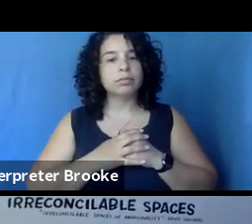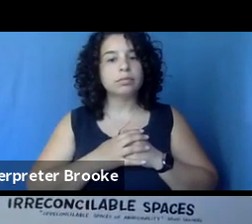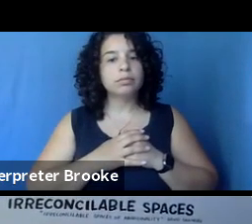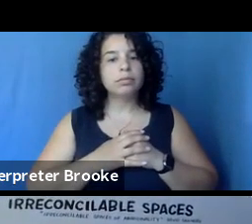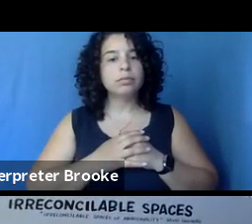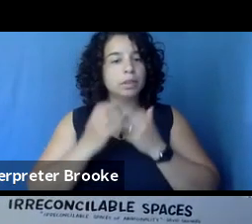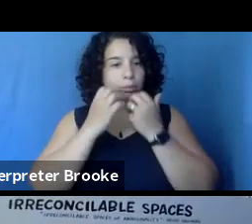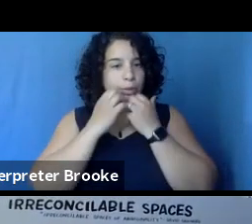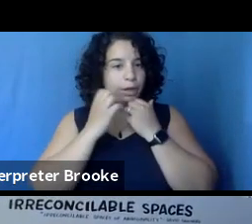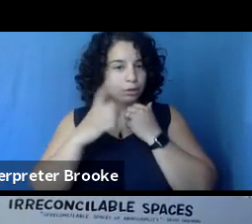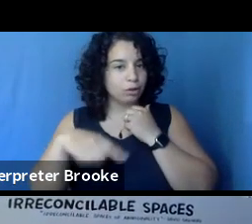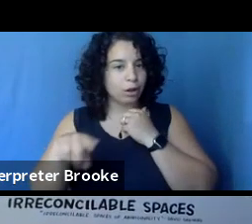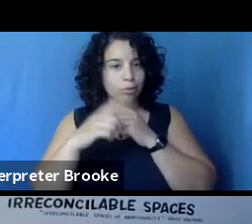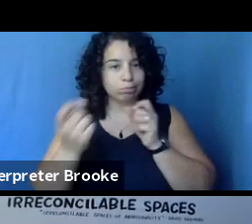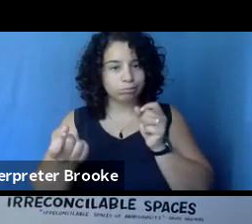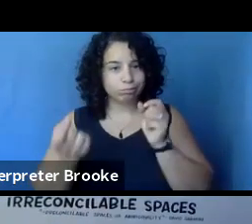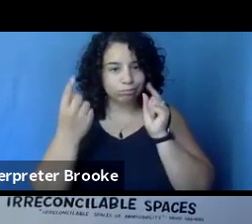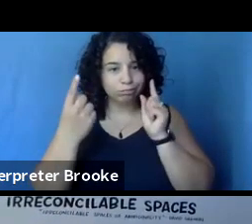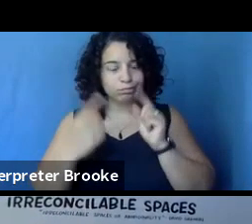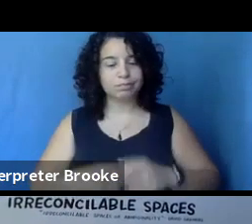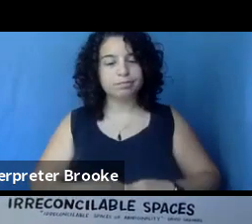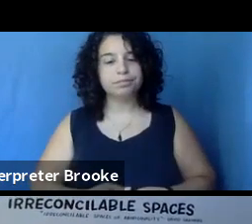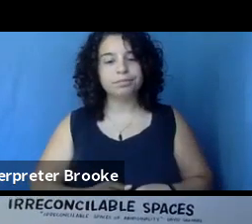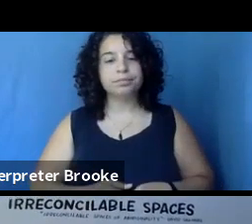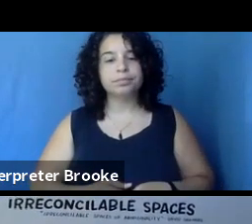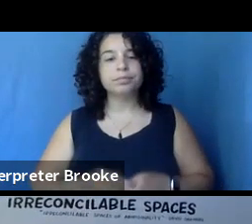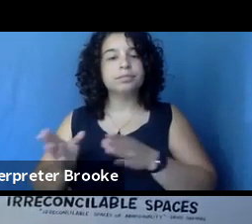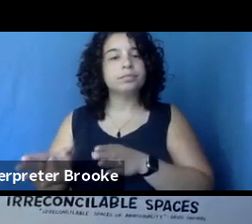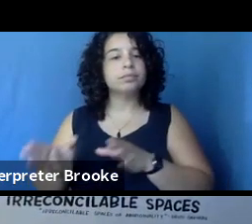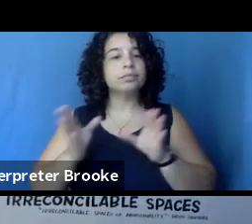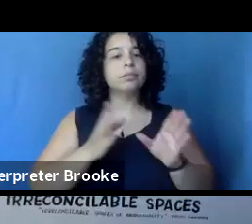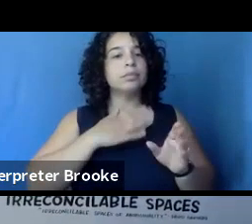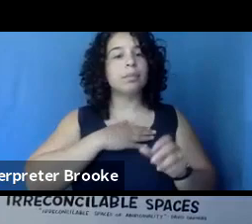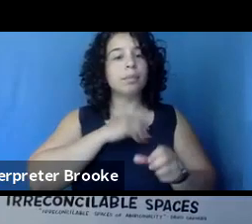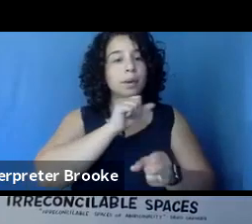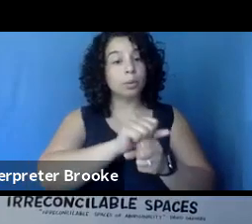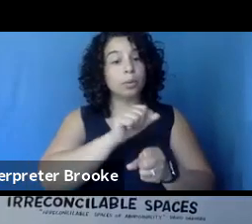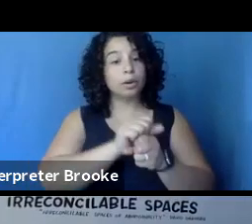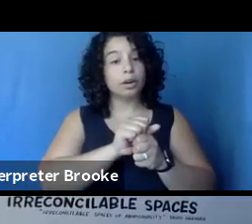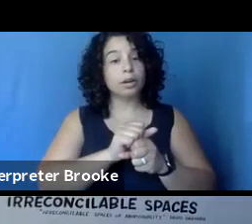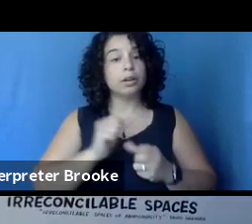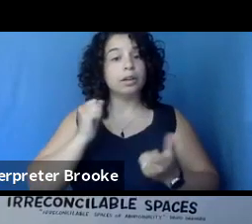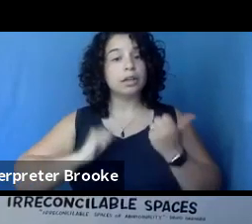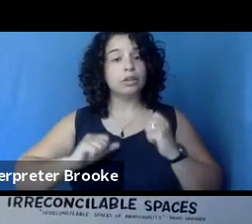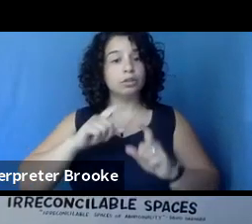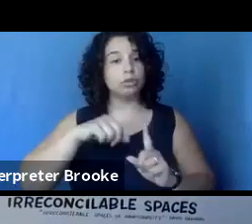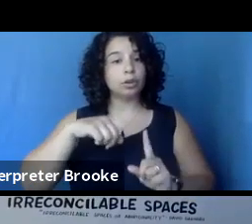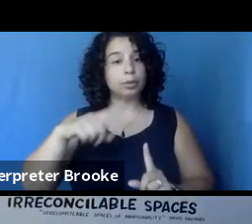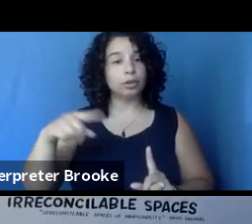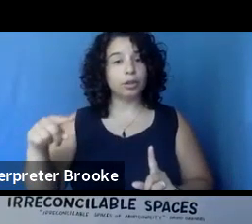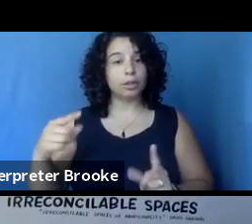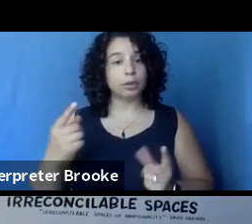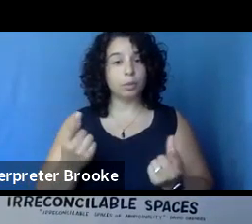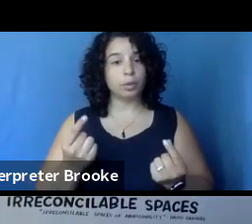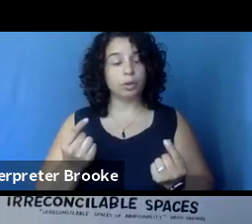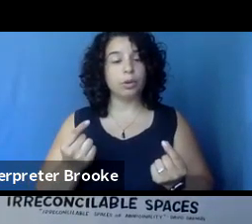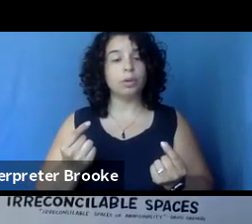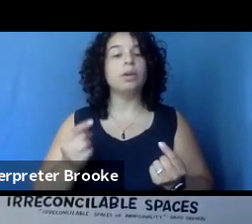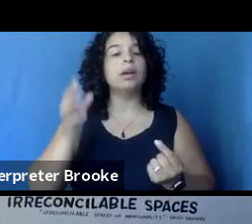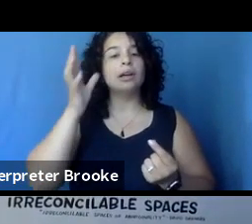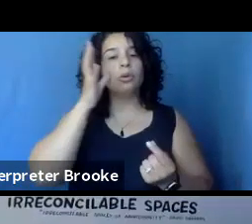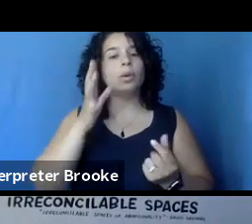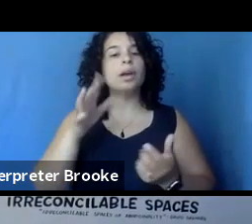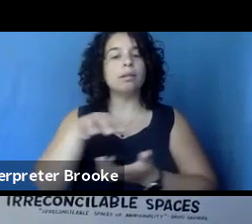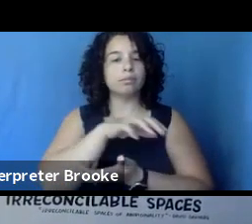for my dramaturgical work, I combine themes of accessibility and